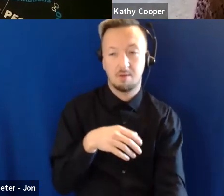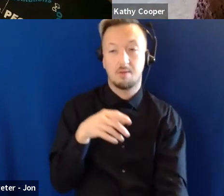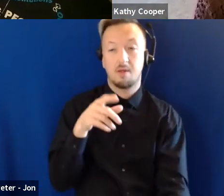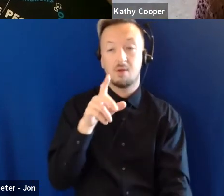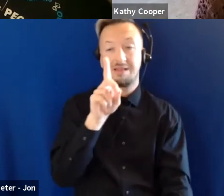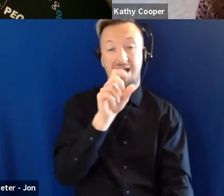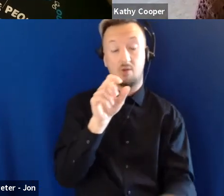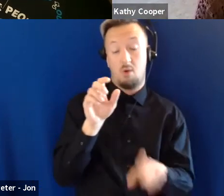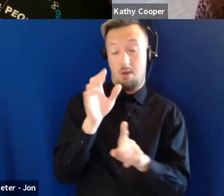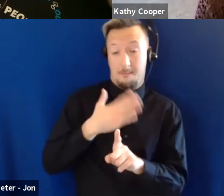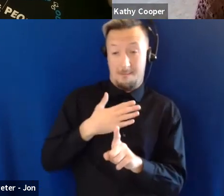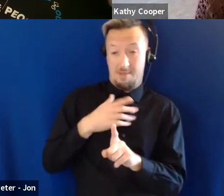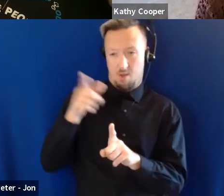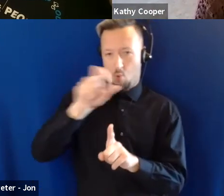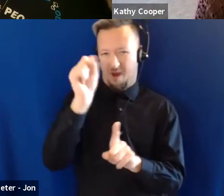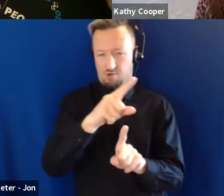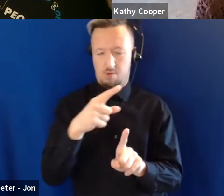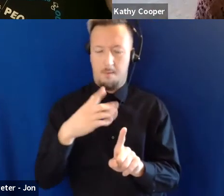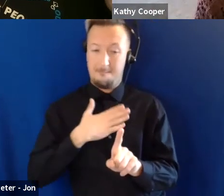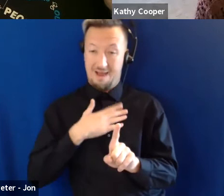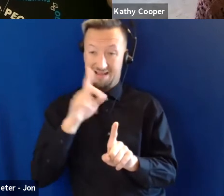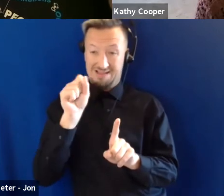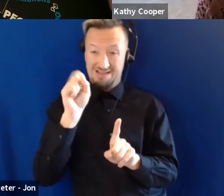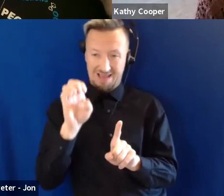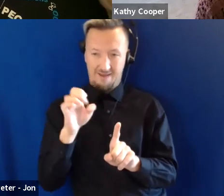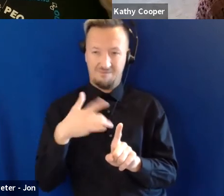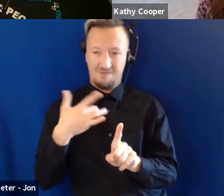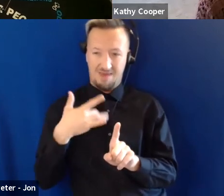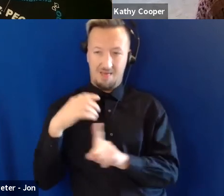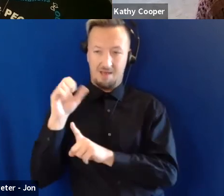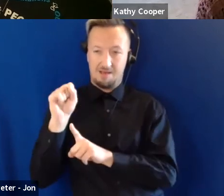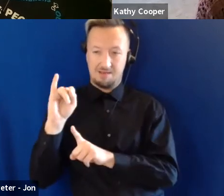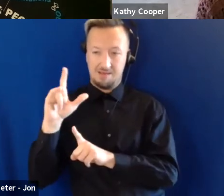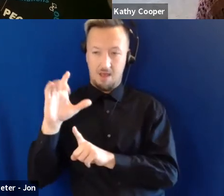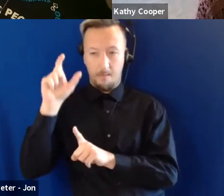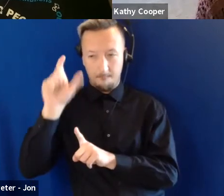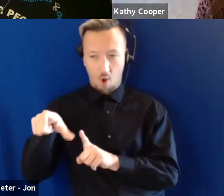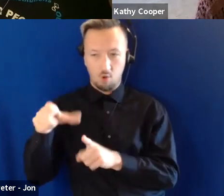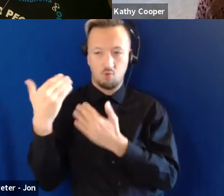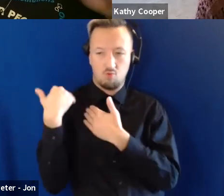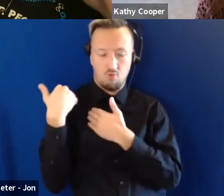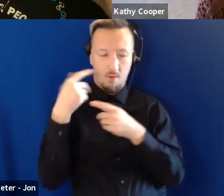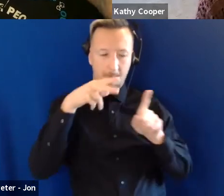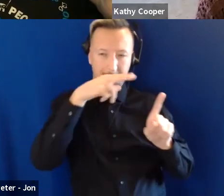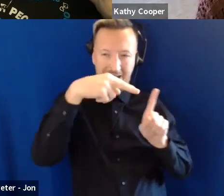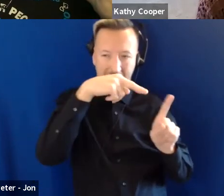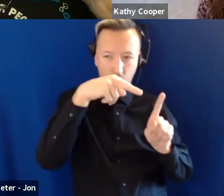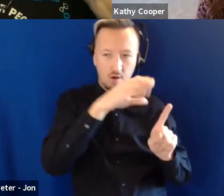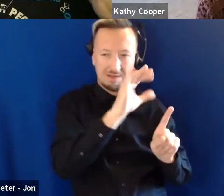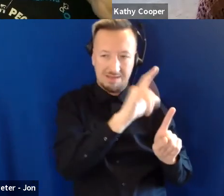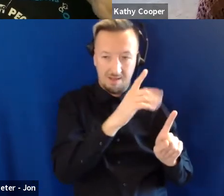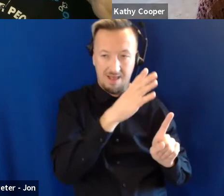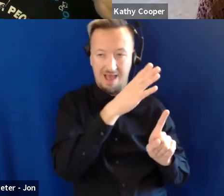the CILs. In spite of trying to educate them that they're not, they constantly refer back to RSA and the need